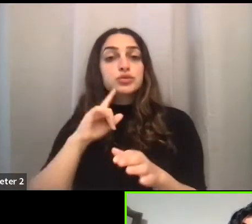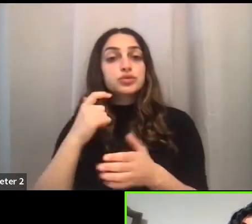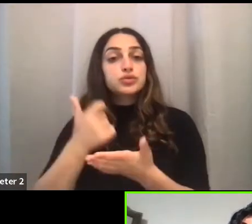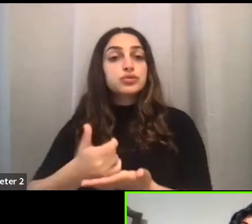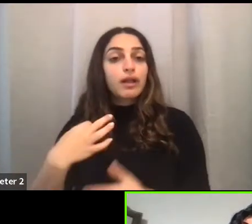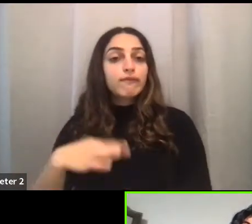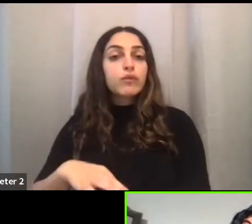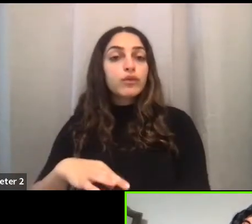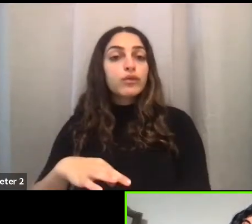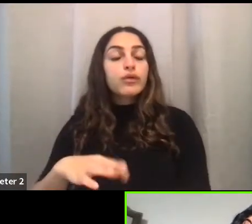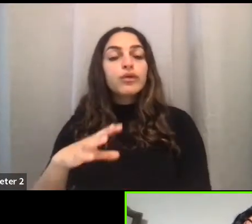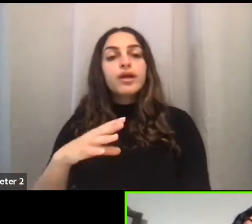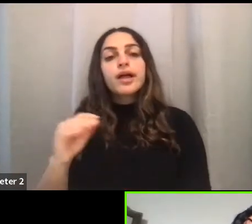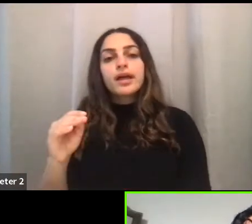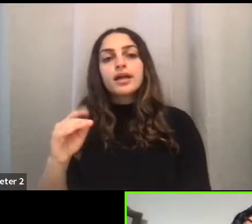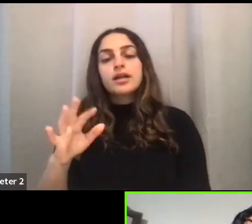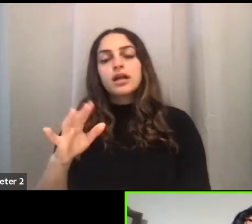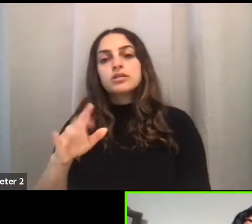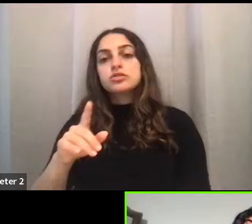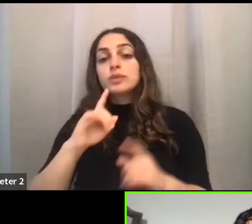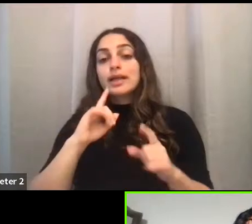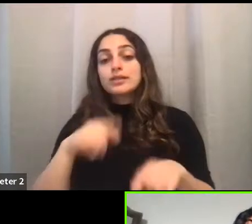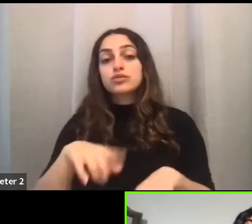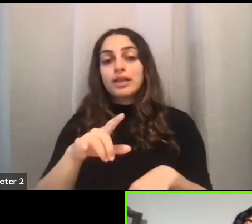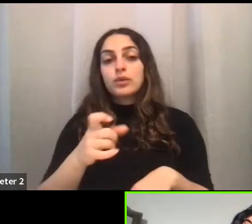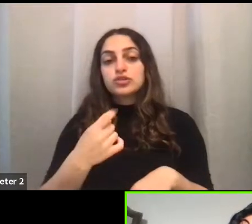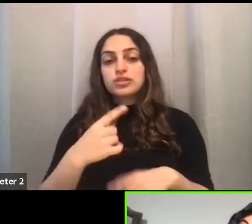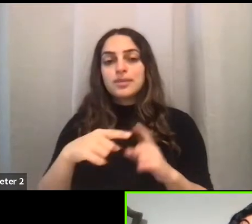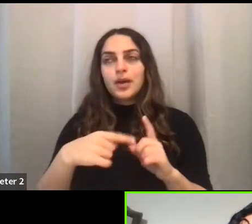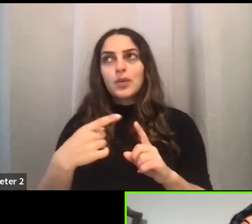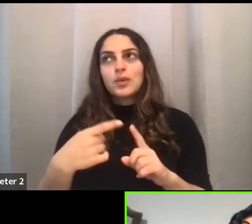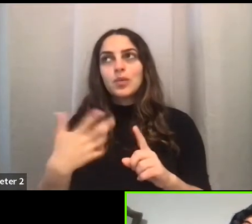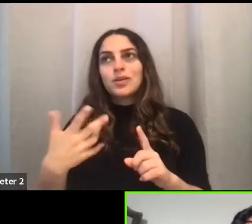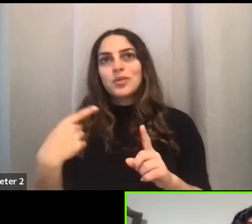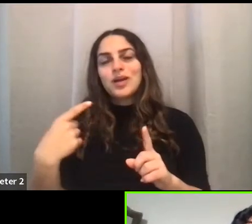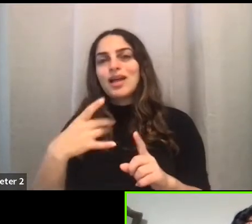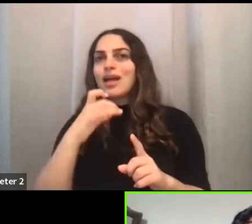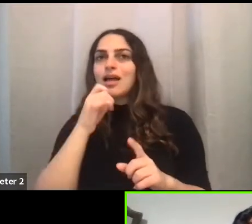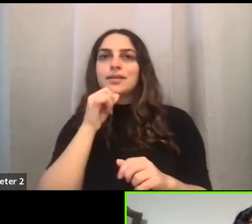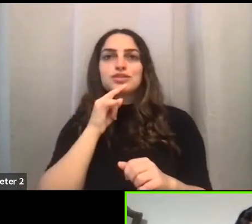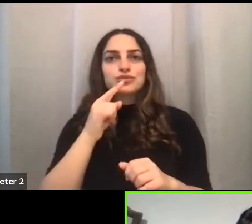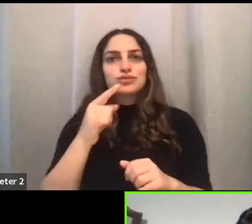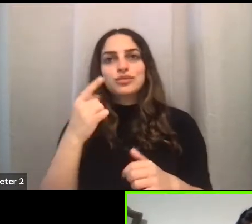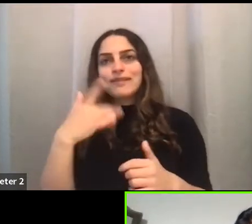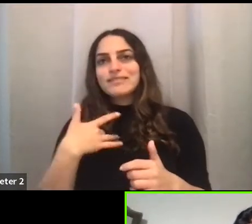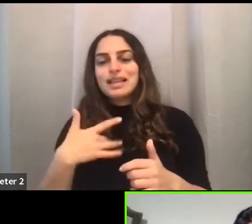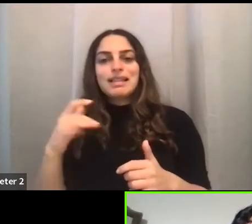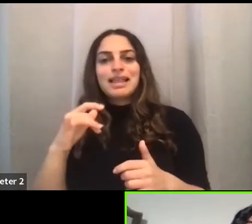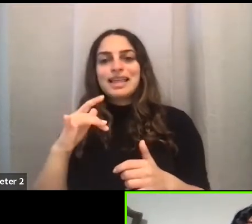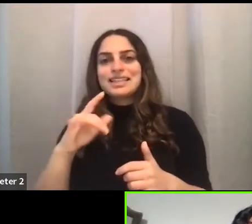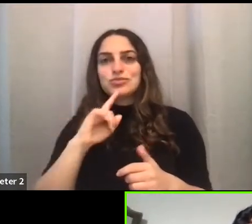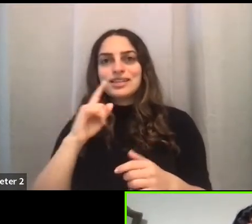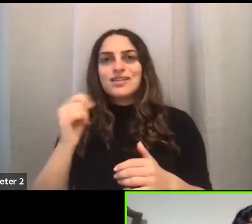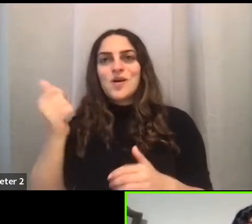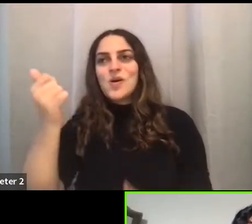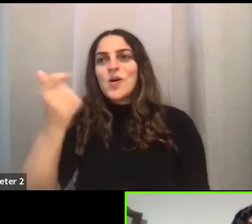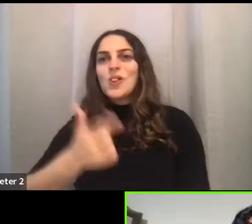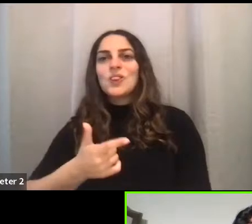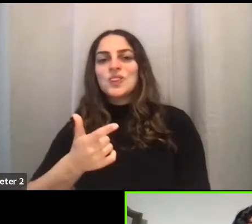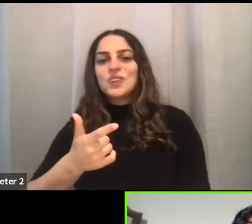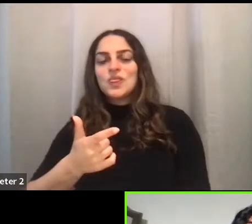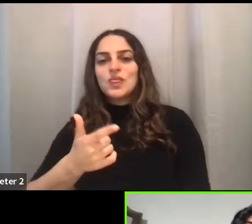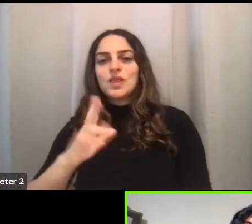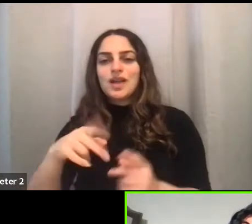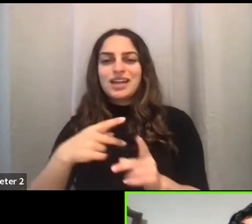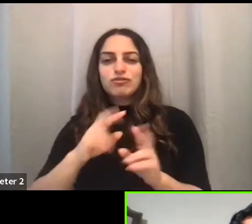and uh to answer the question about at what point um i'm not sure how to do that because i feel like it's an all of the above type uh type